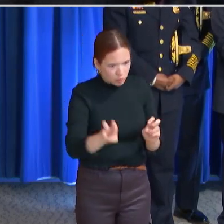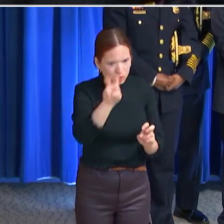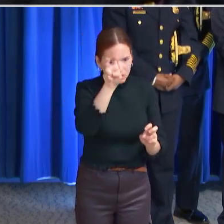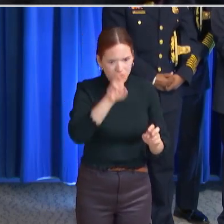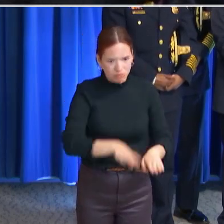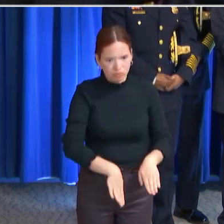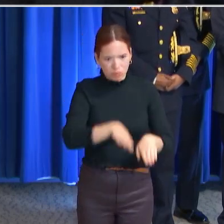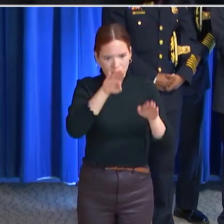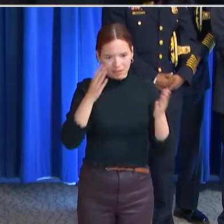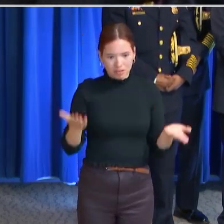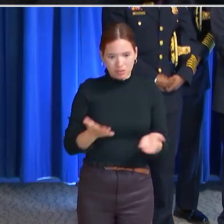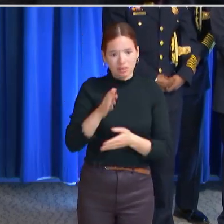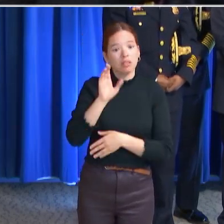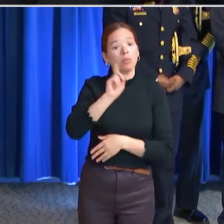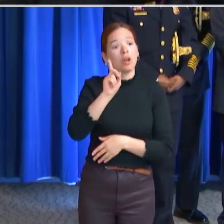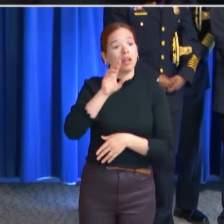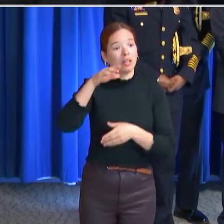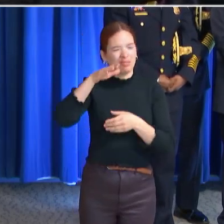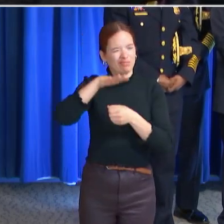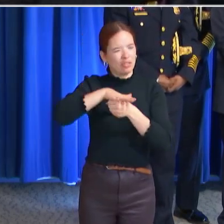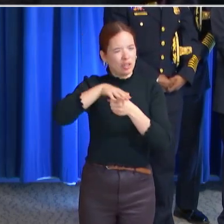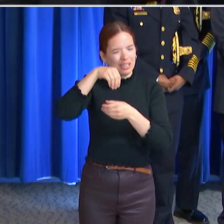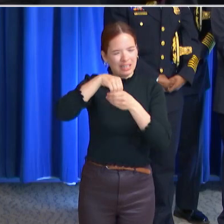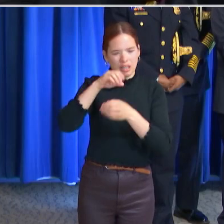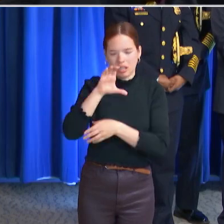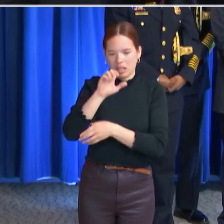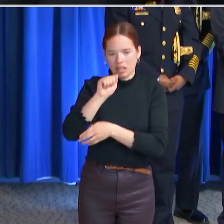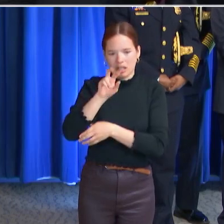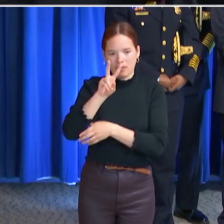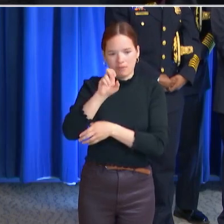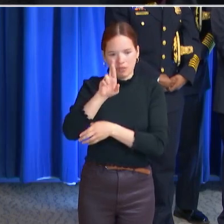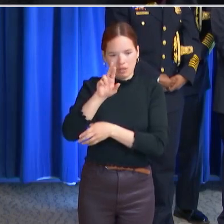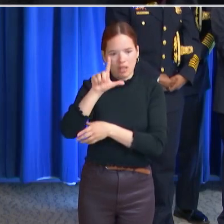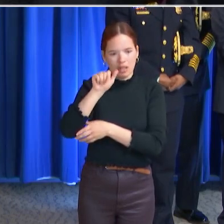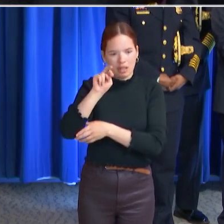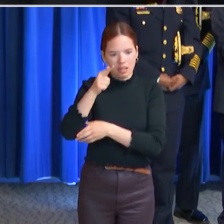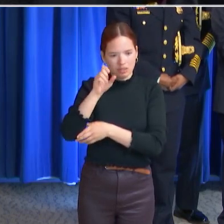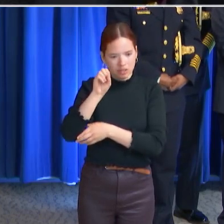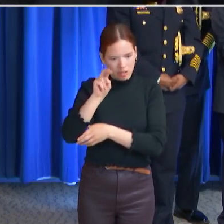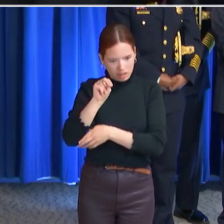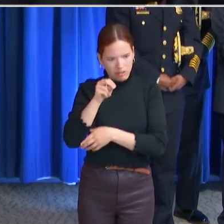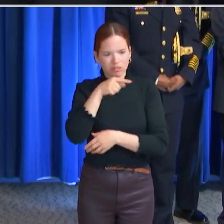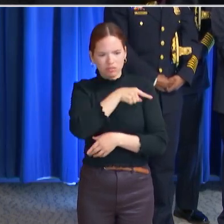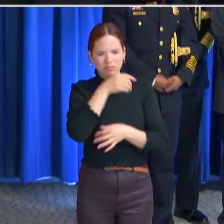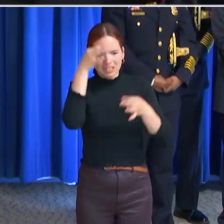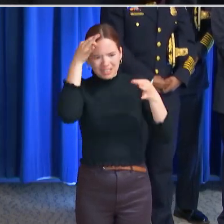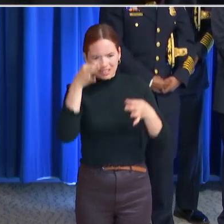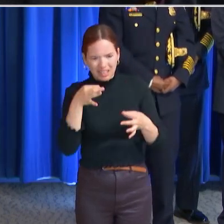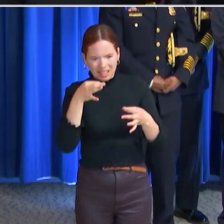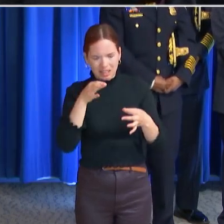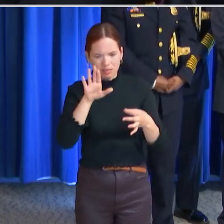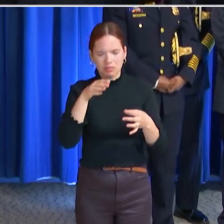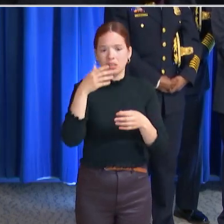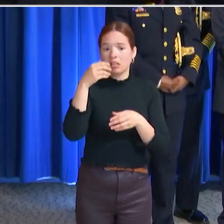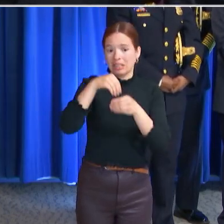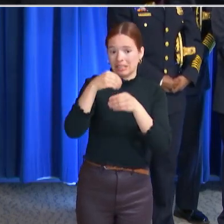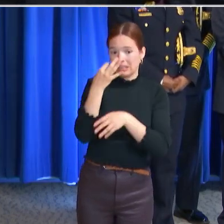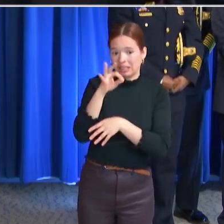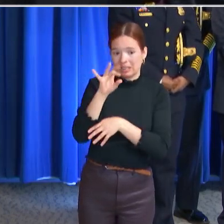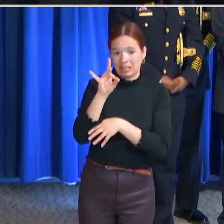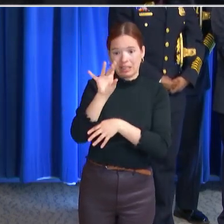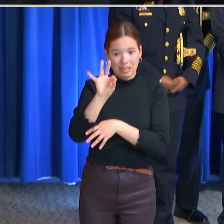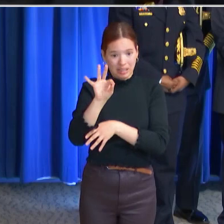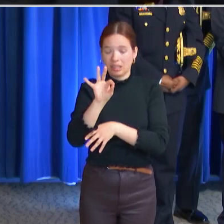Carver-Langston, decided in 1989 to sign up for the MPD cadet program.